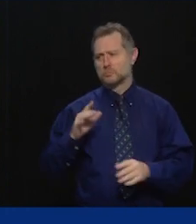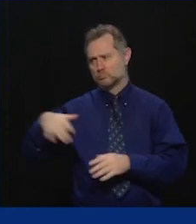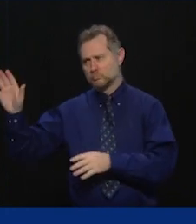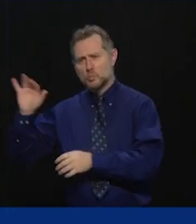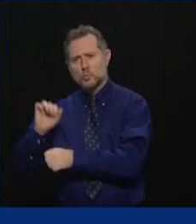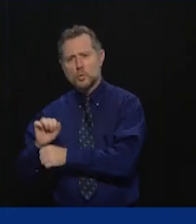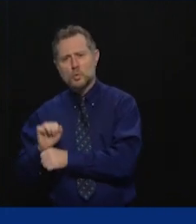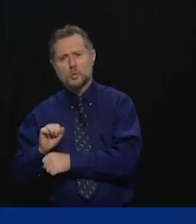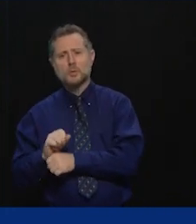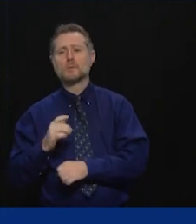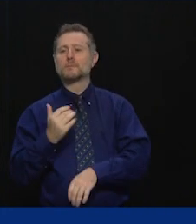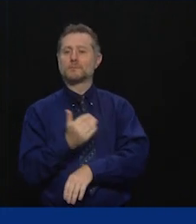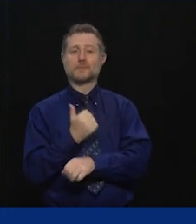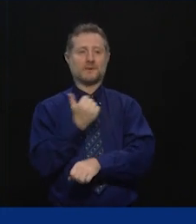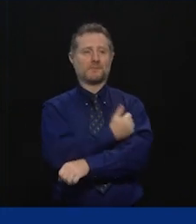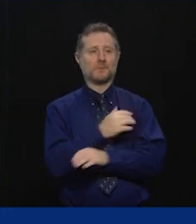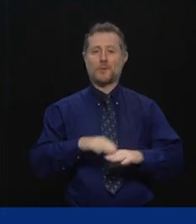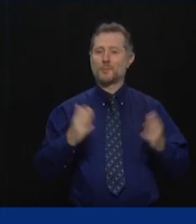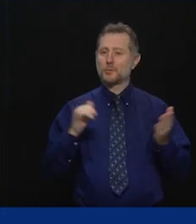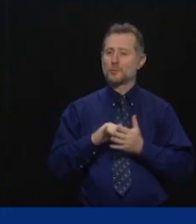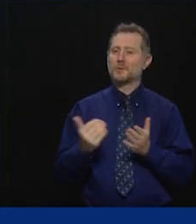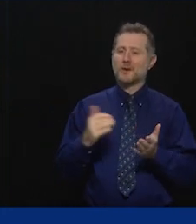New York. So let's just talk about some of the numbers.